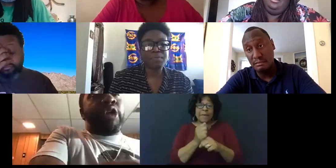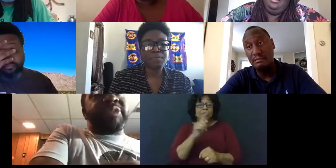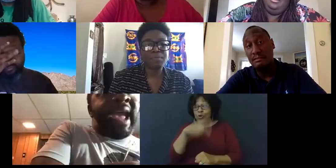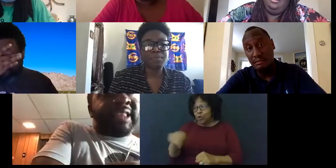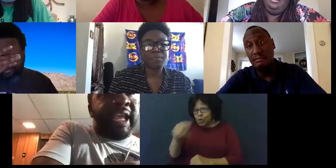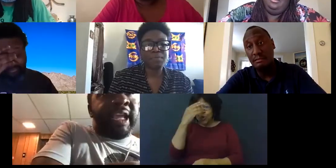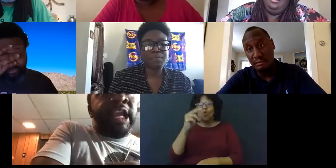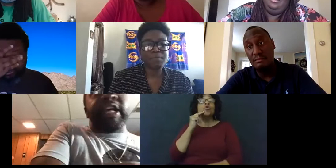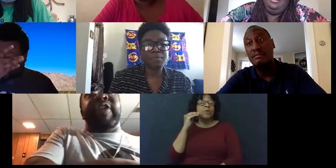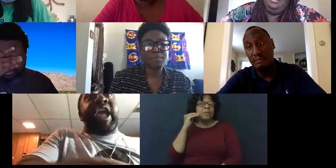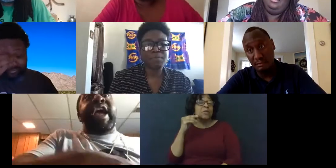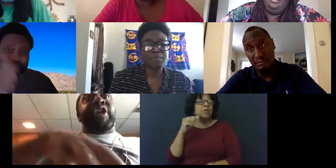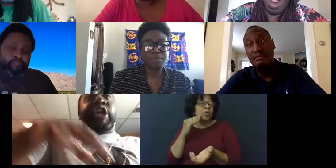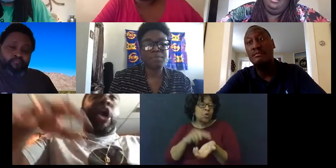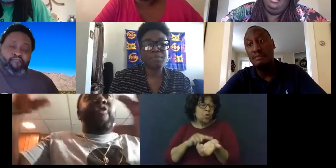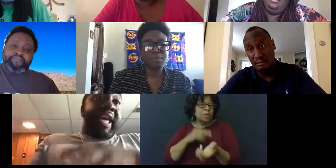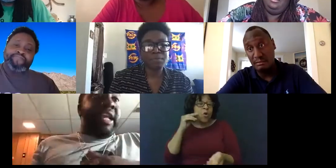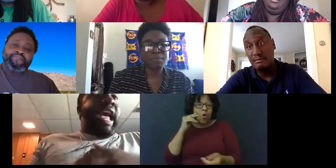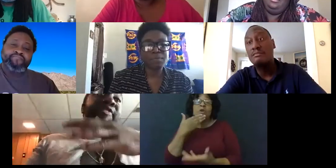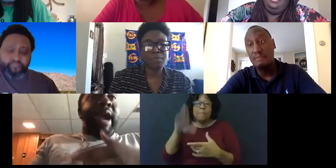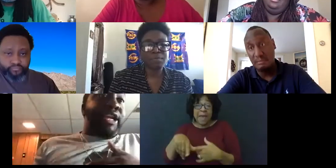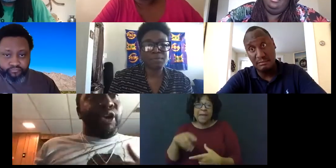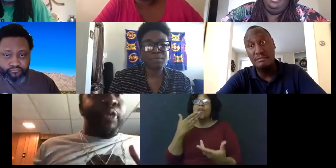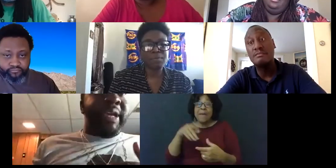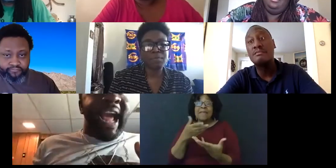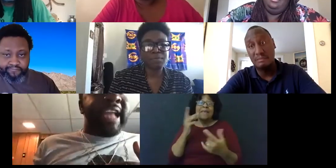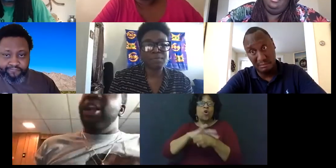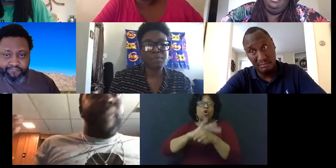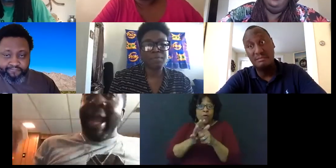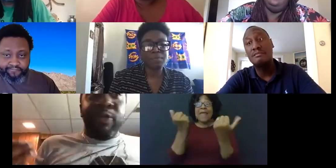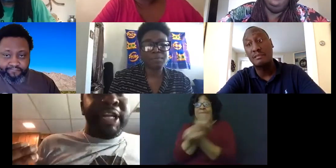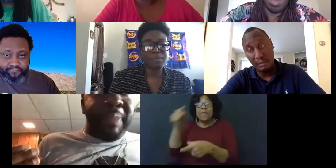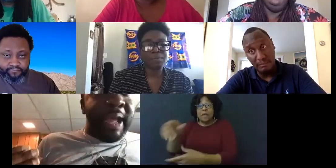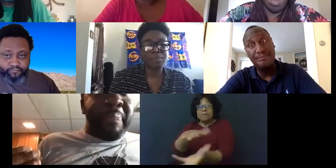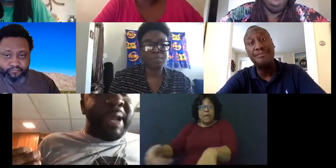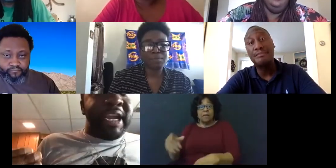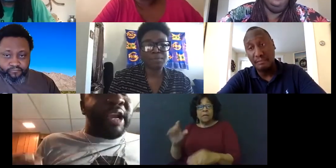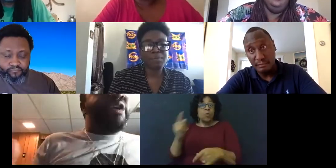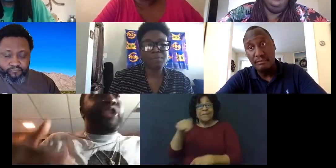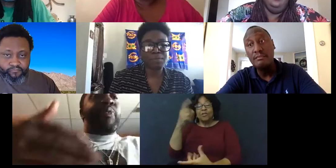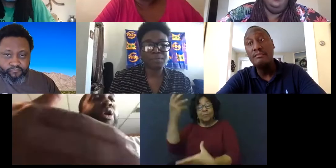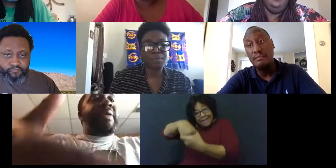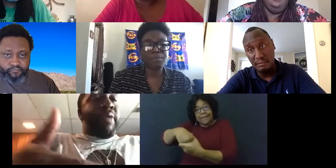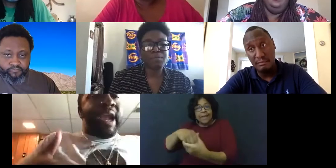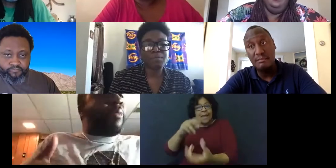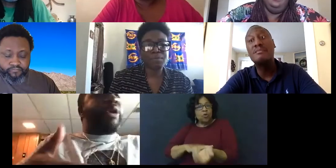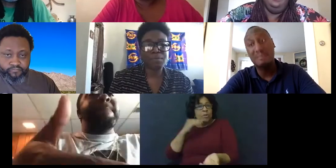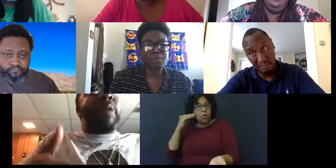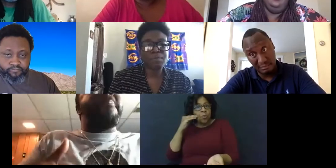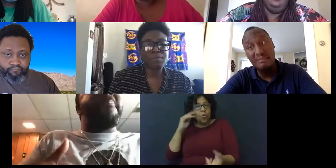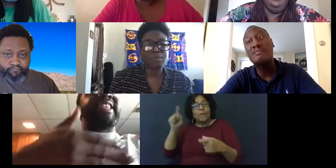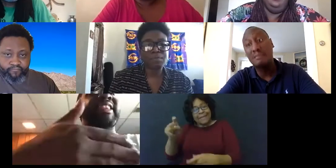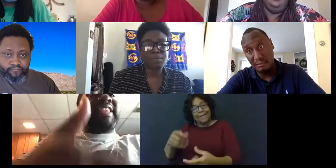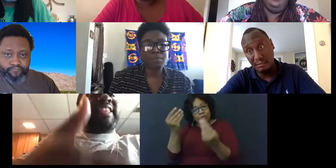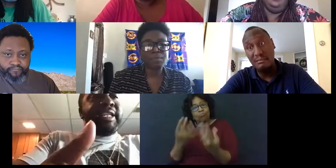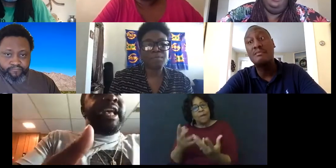that nursing homes are a bad thing, because if you have a COVID, everybody in there gonna be dying, and nobody don't need to be up in there. So we're gonna be bringing it.